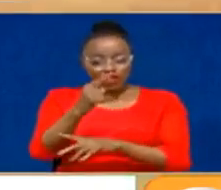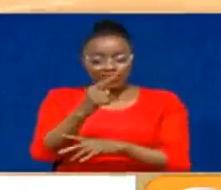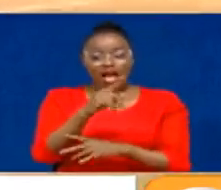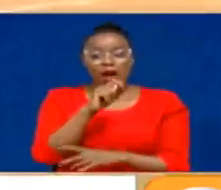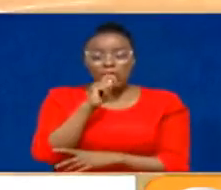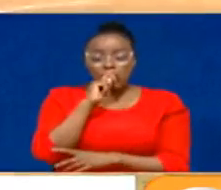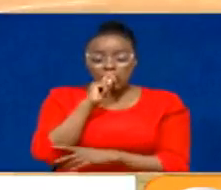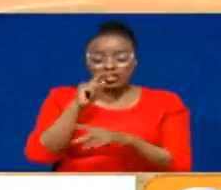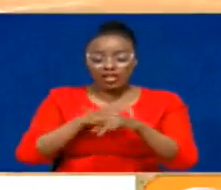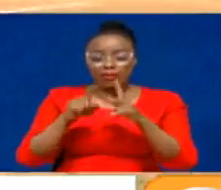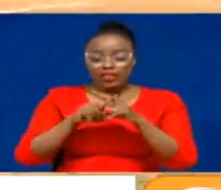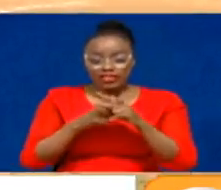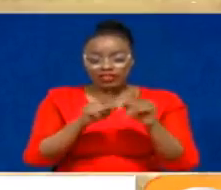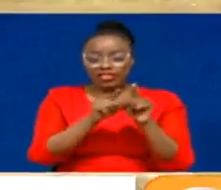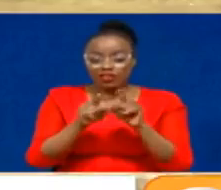whistle.